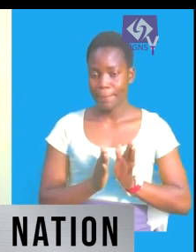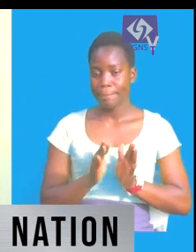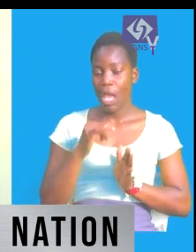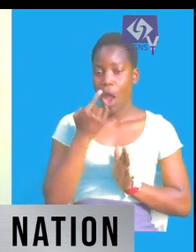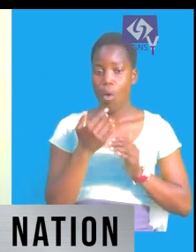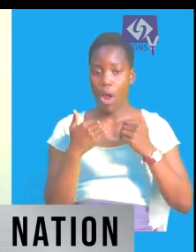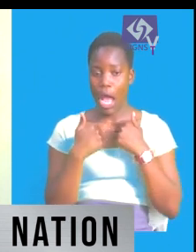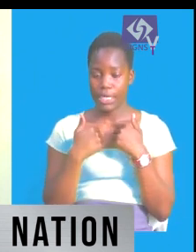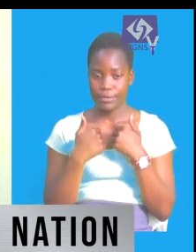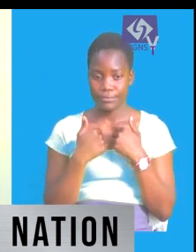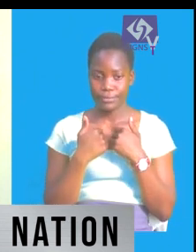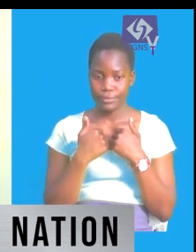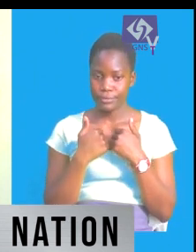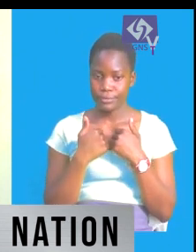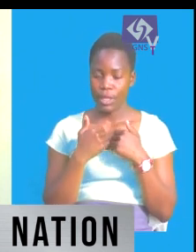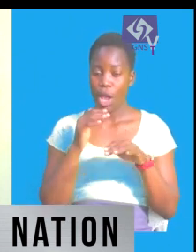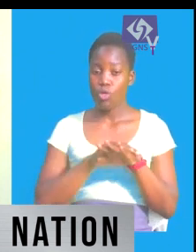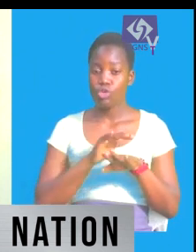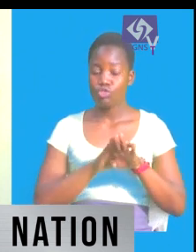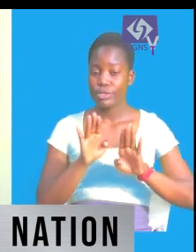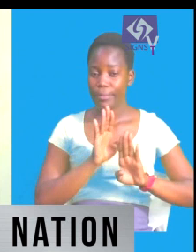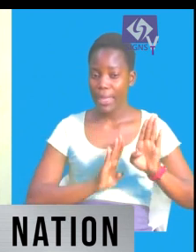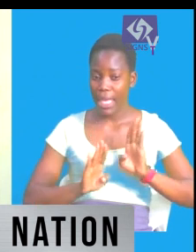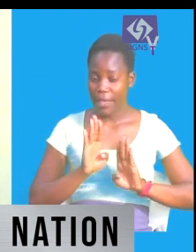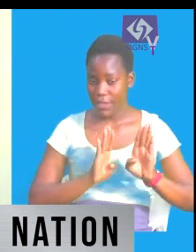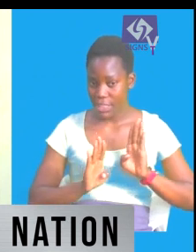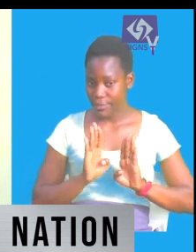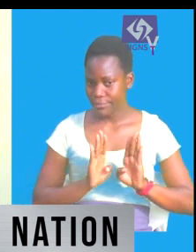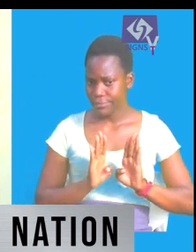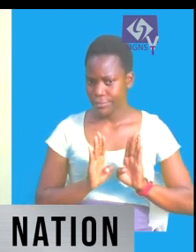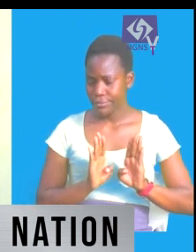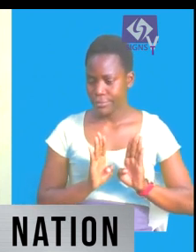had good morals, Yes. per se,